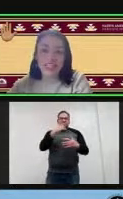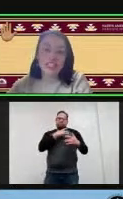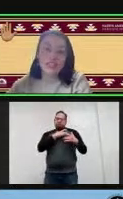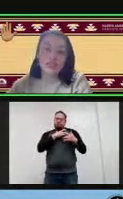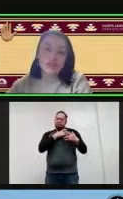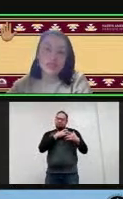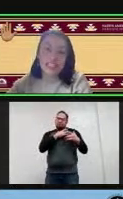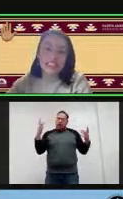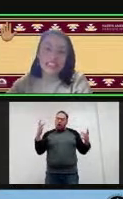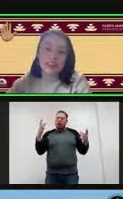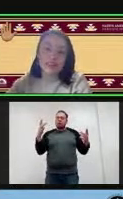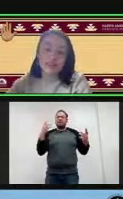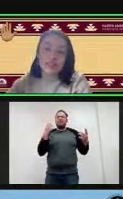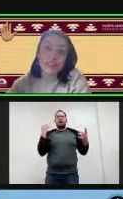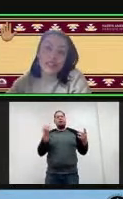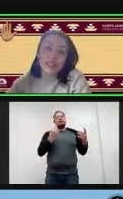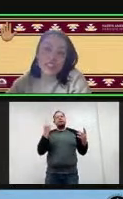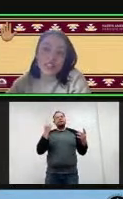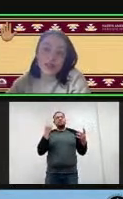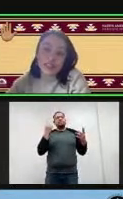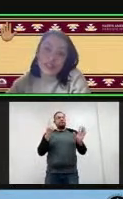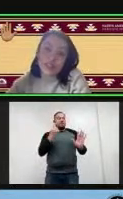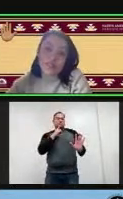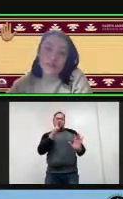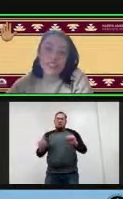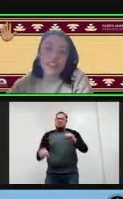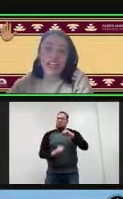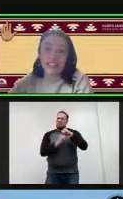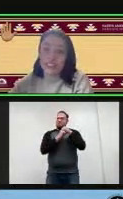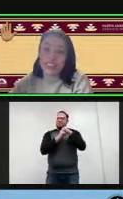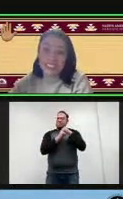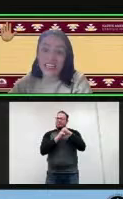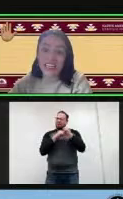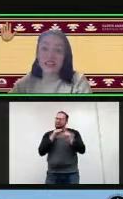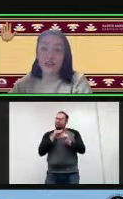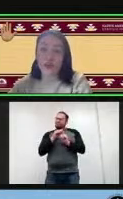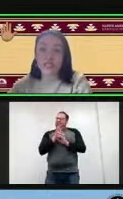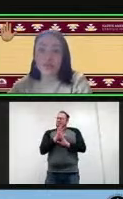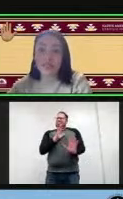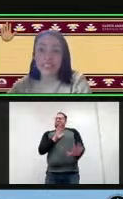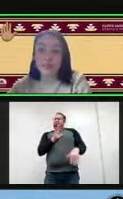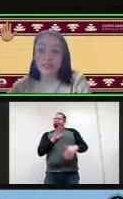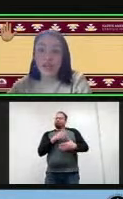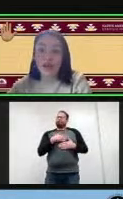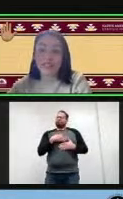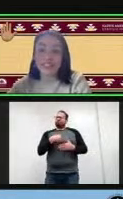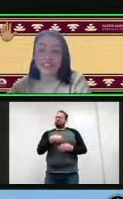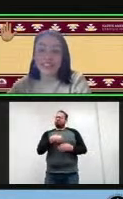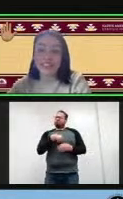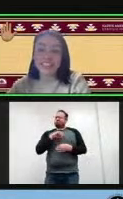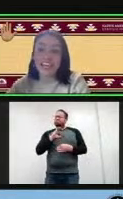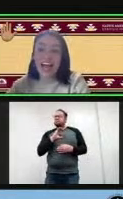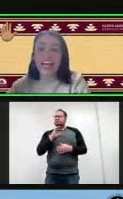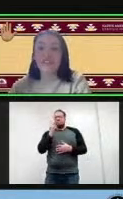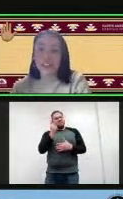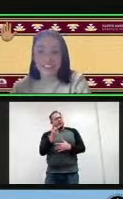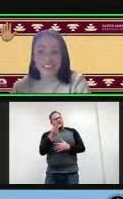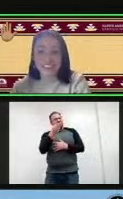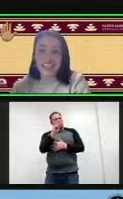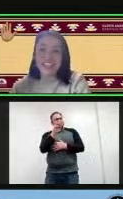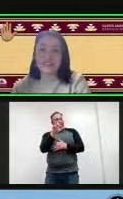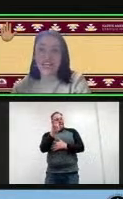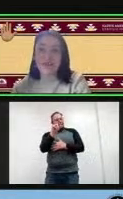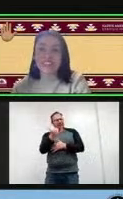always. So to me, it's actually really reassuring, really reaffirming to see the word humility spelled out, because I have heard